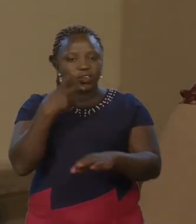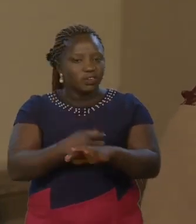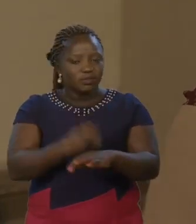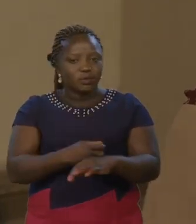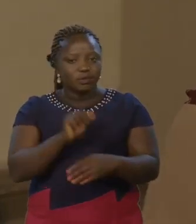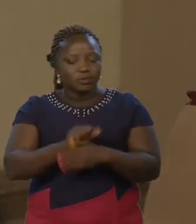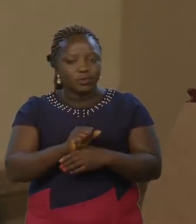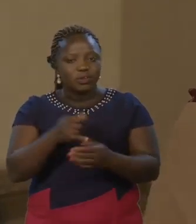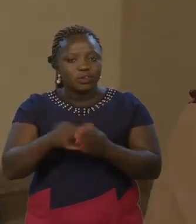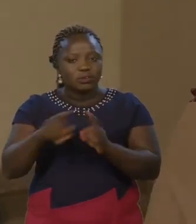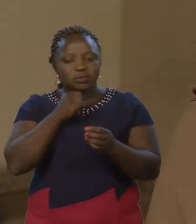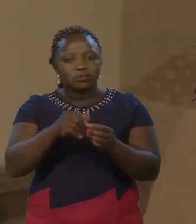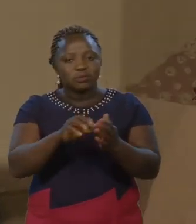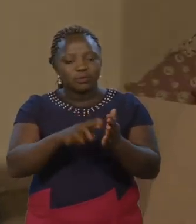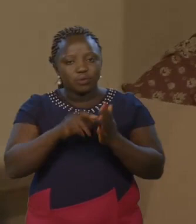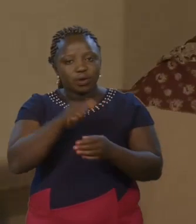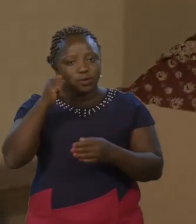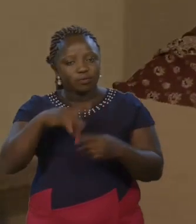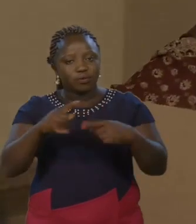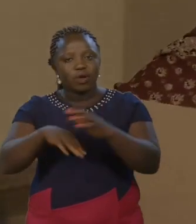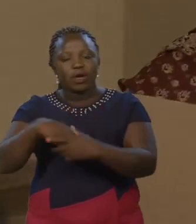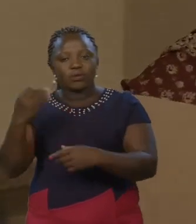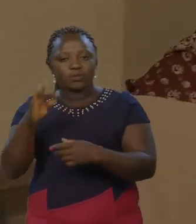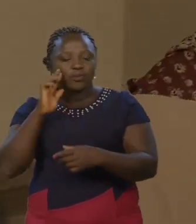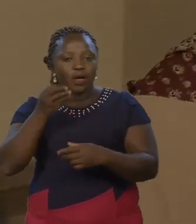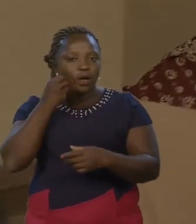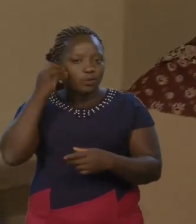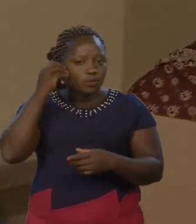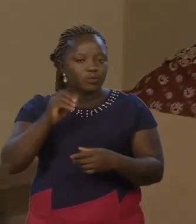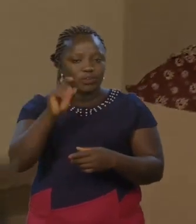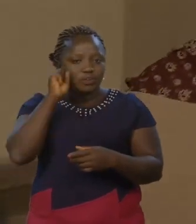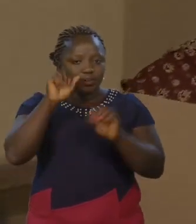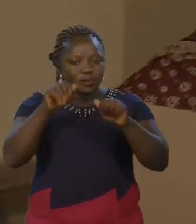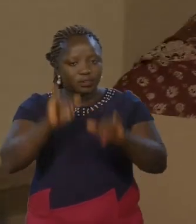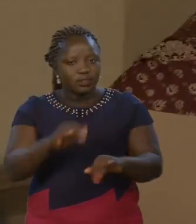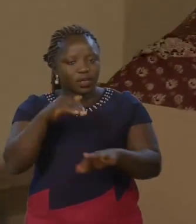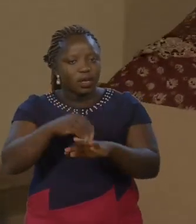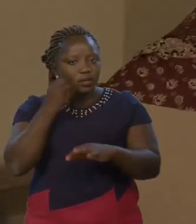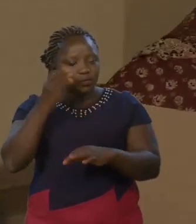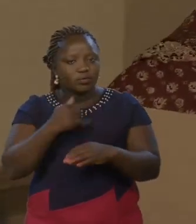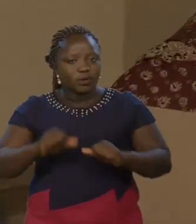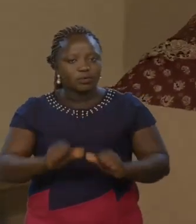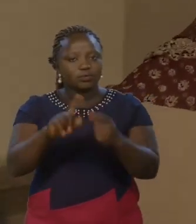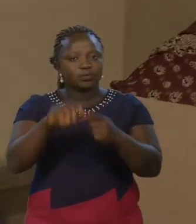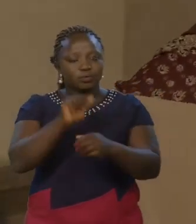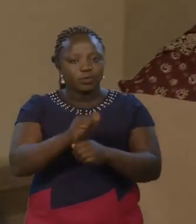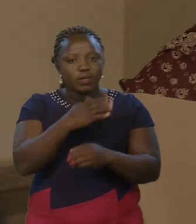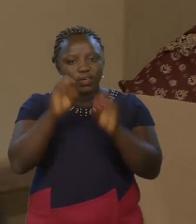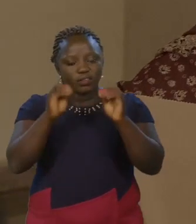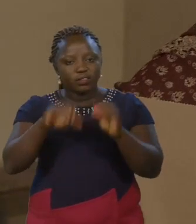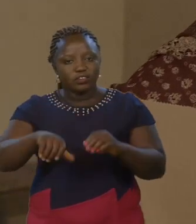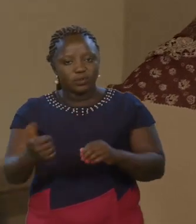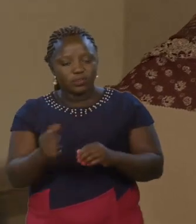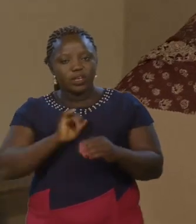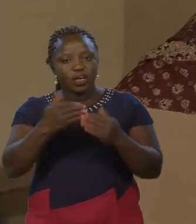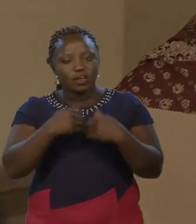woman going out of her home. One can be at home and still work as well as teach others. I have a message for Mr. President. We